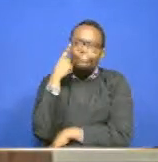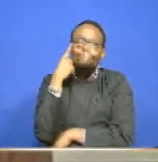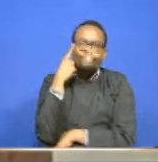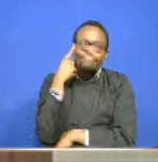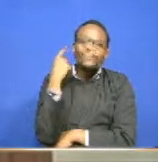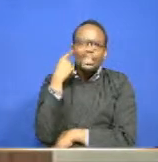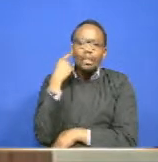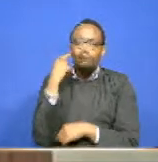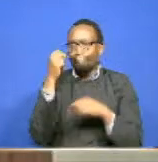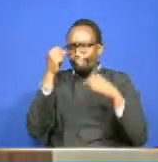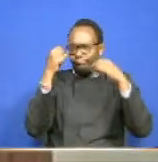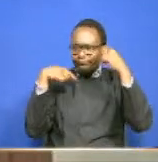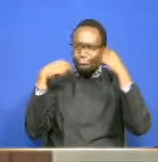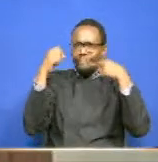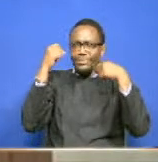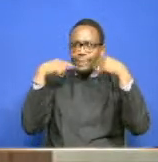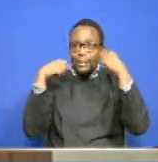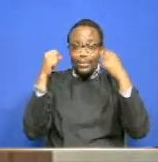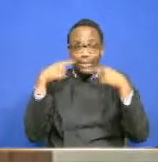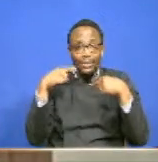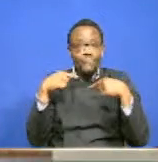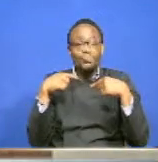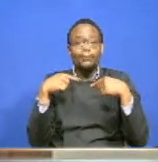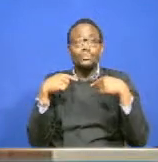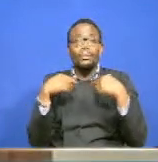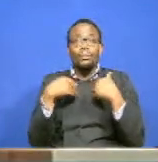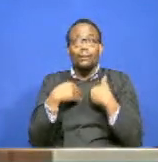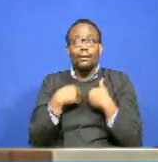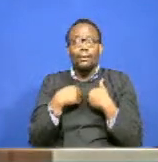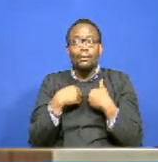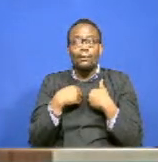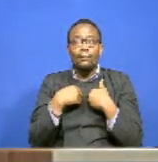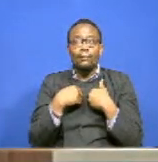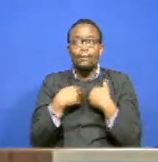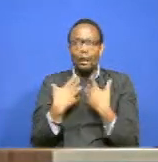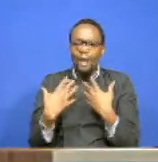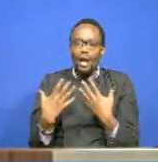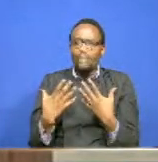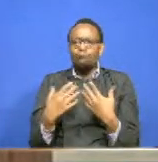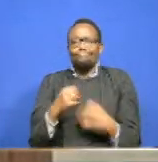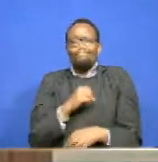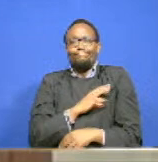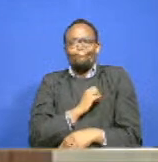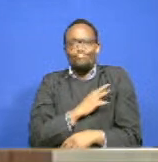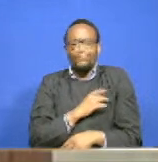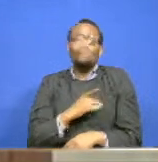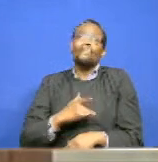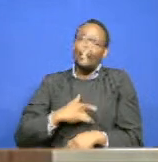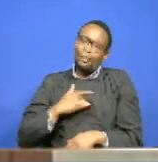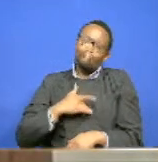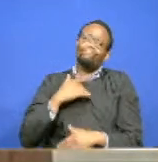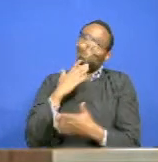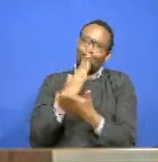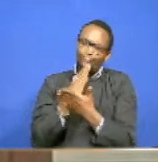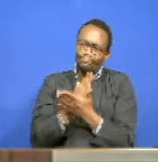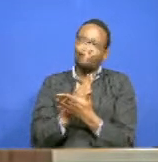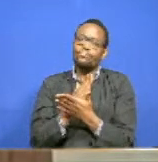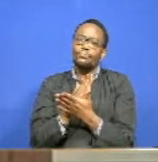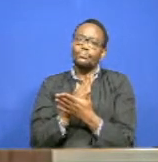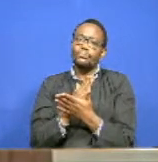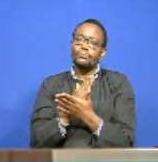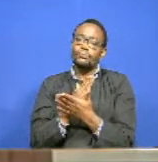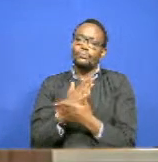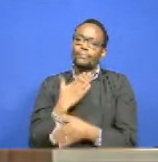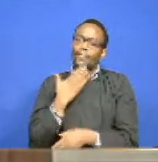moisturized, and his thin hand trembling. "I feel it all," he says. He